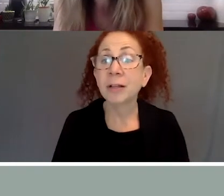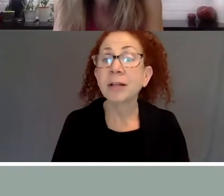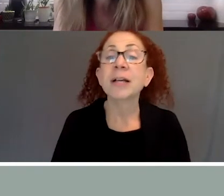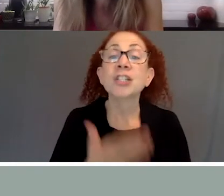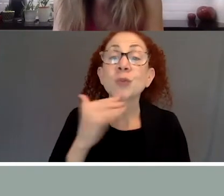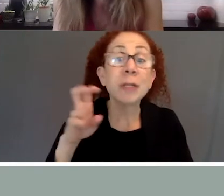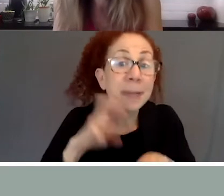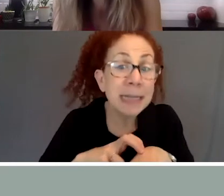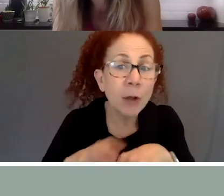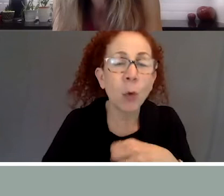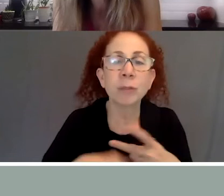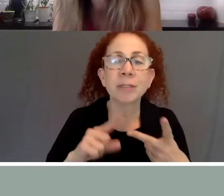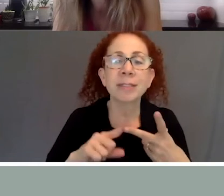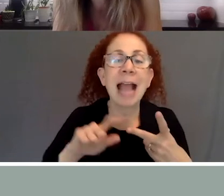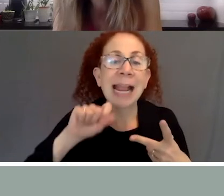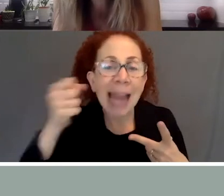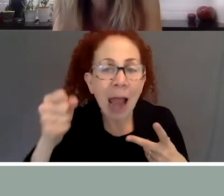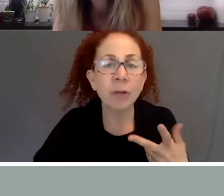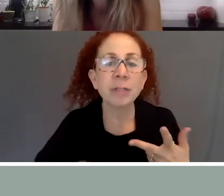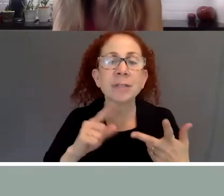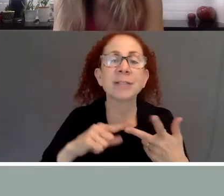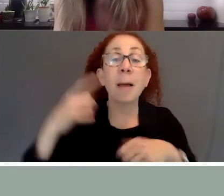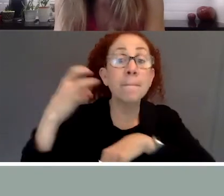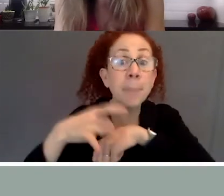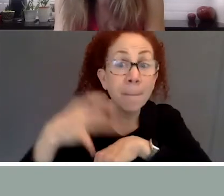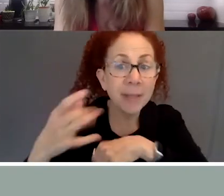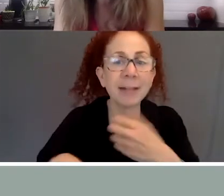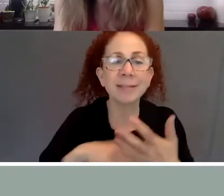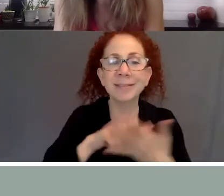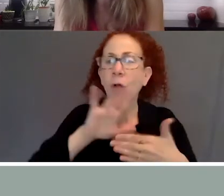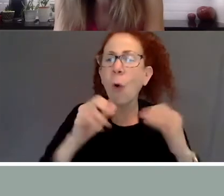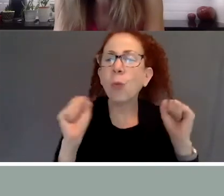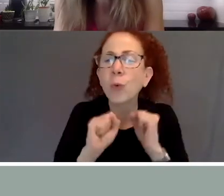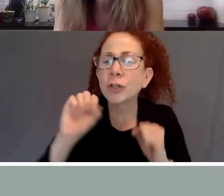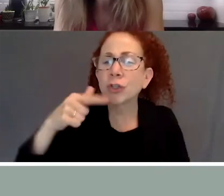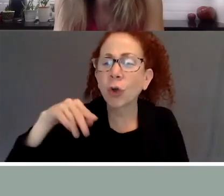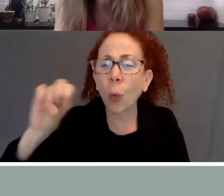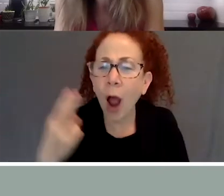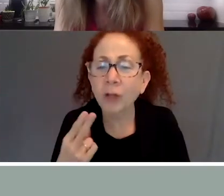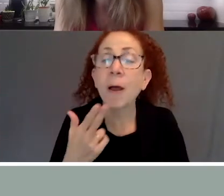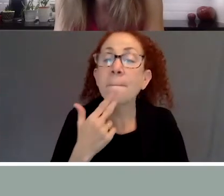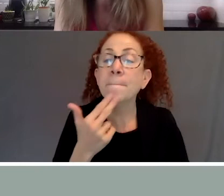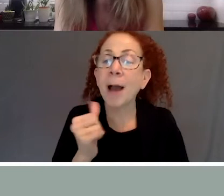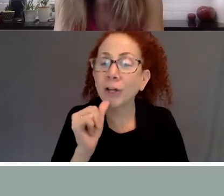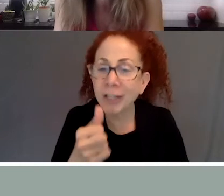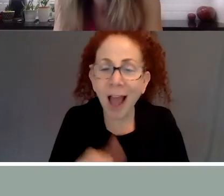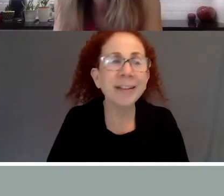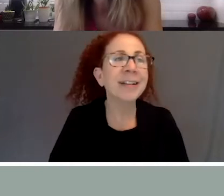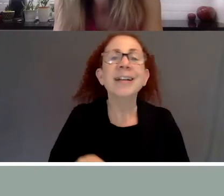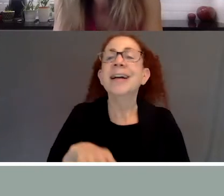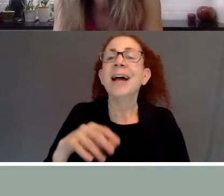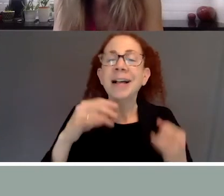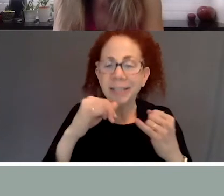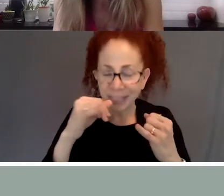sweet potatoes, carrots, pumpkin, all the winter squash, like butternut squash, spaghetti squash,